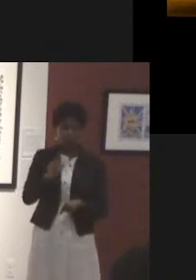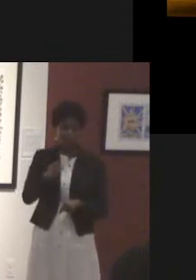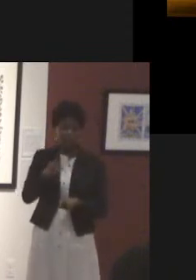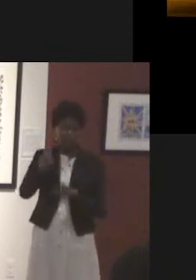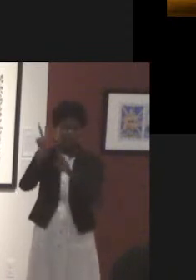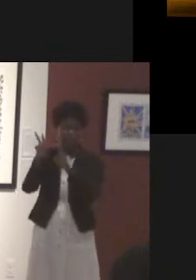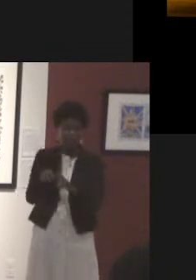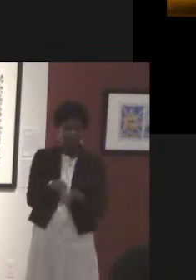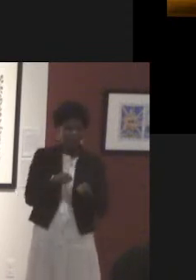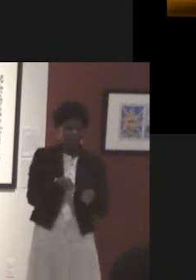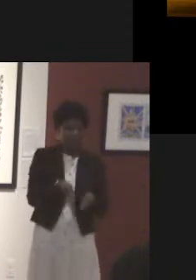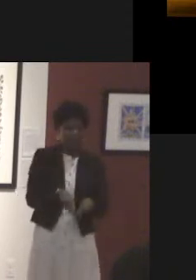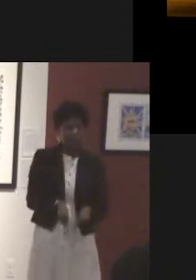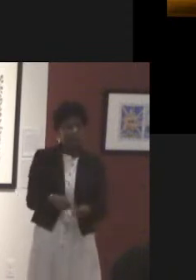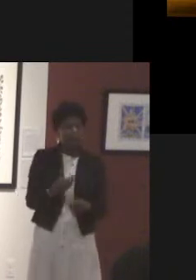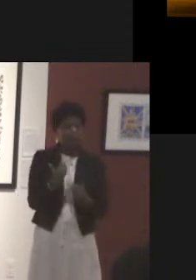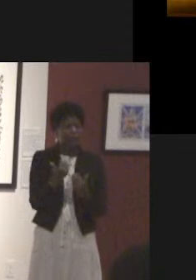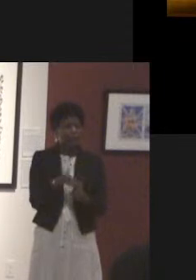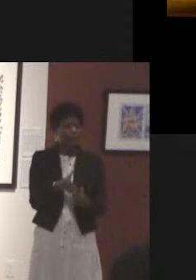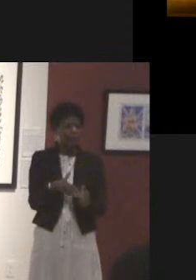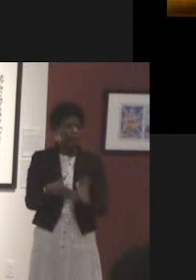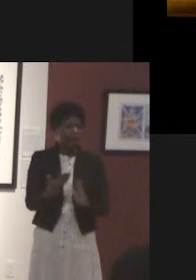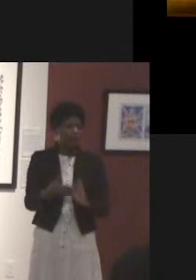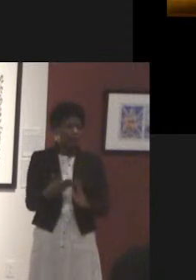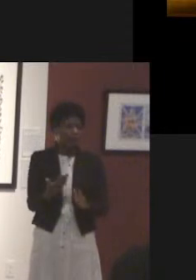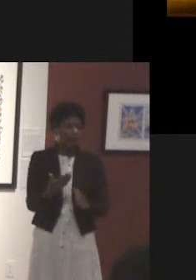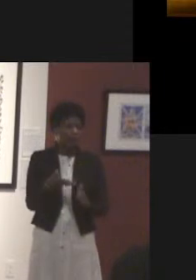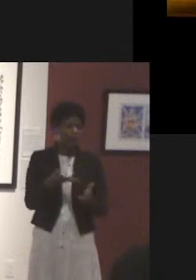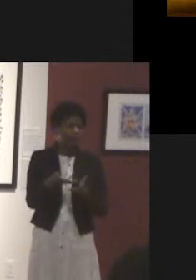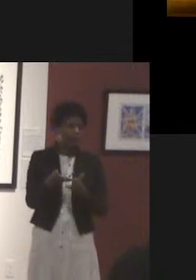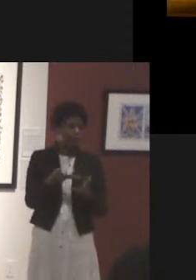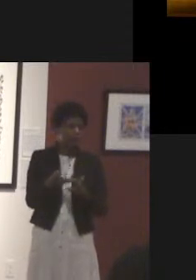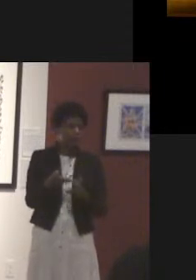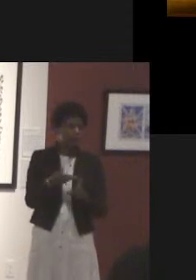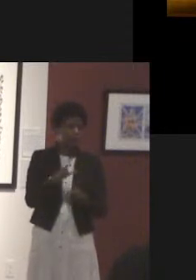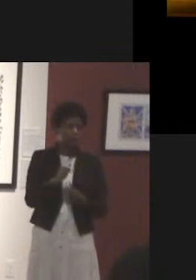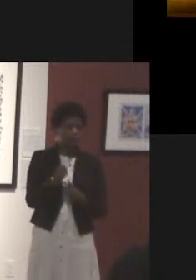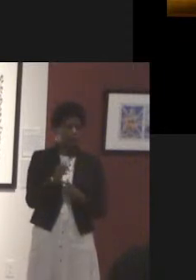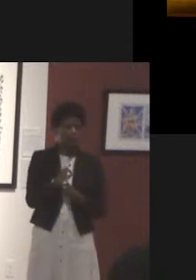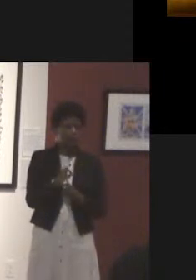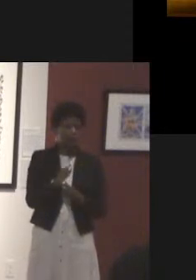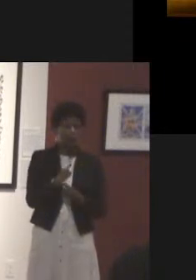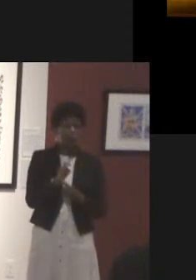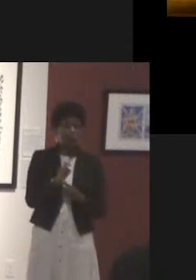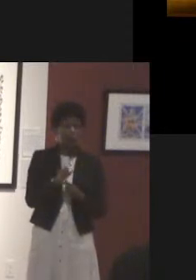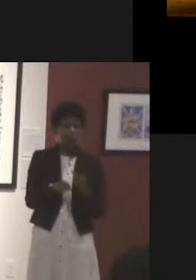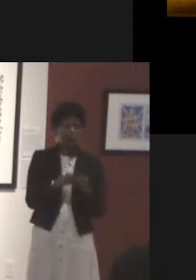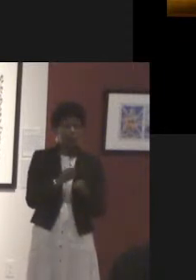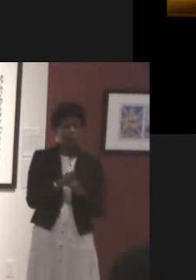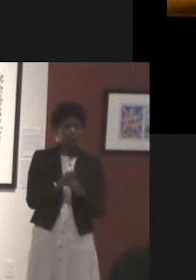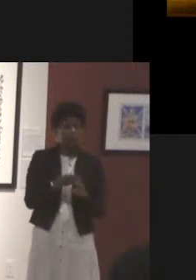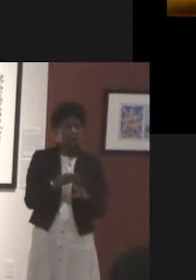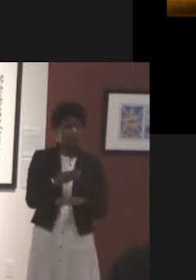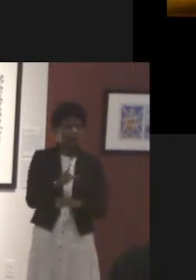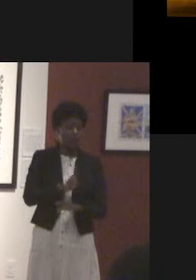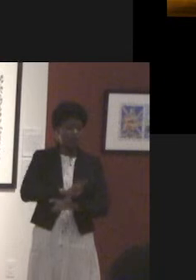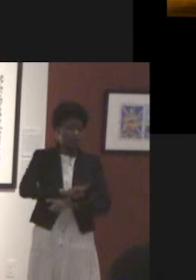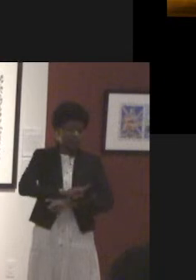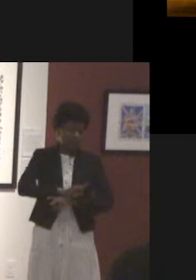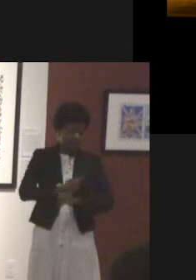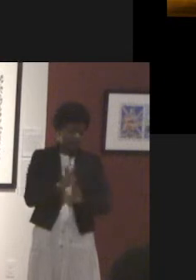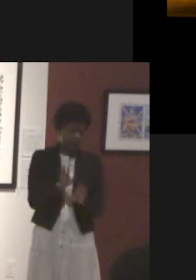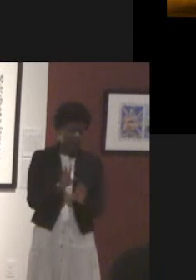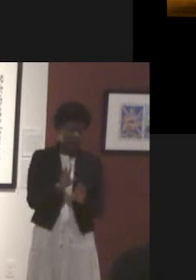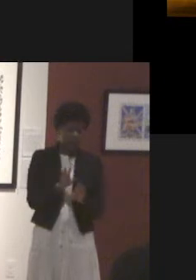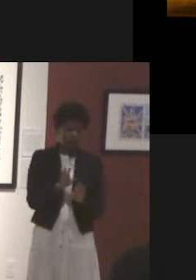a limited run engagement in the summer of 2019, the 100-year anniversary of the violent uprising known as the Red